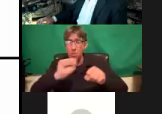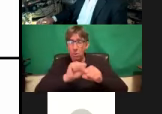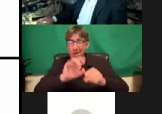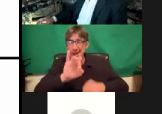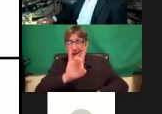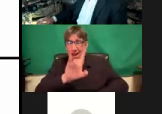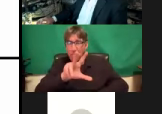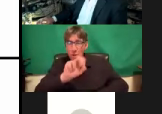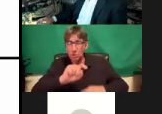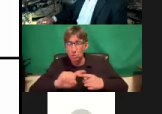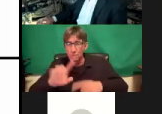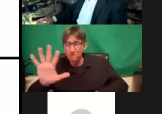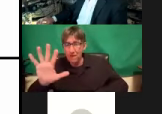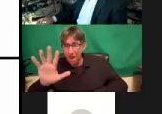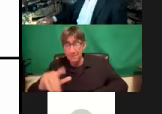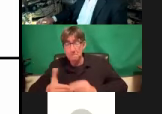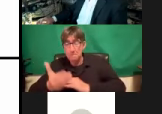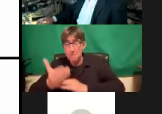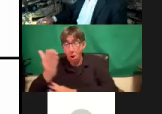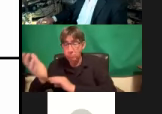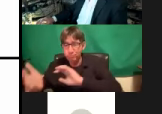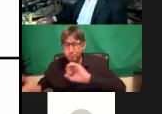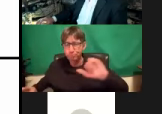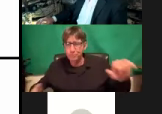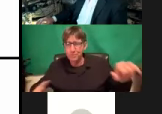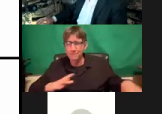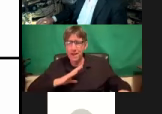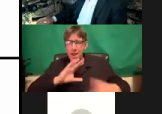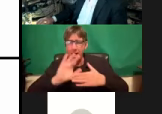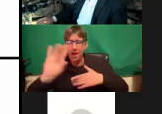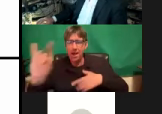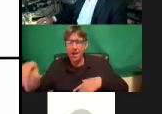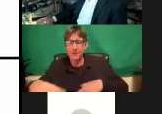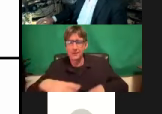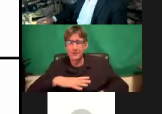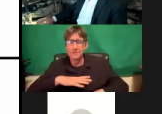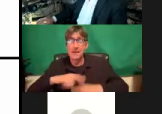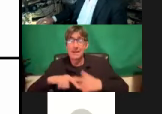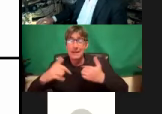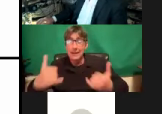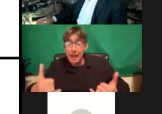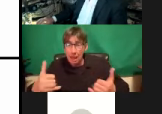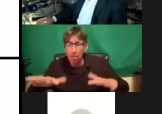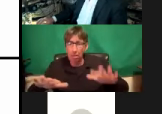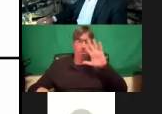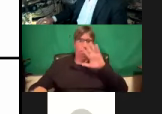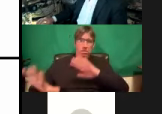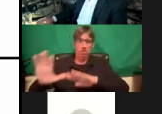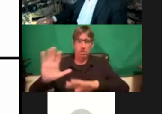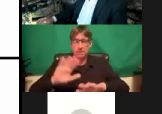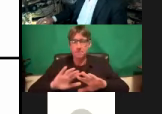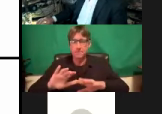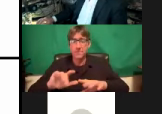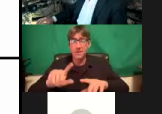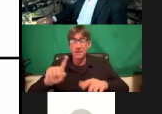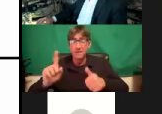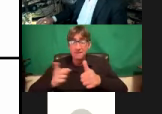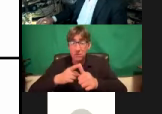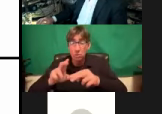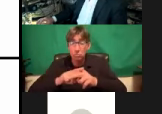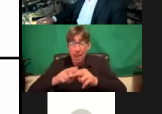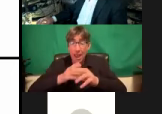Coming in the morning is great, but now with the changes, the first train back after I get